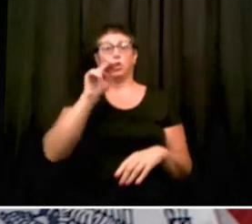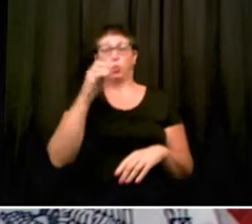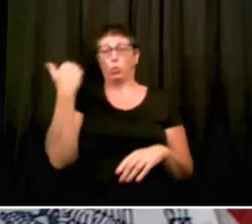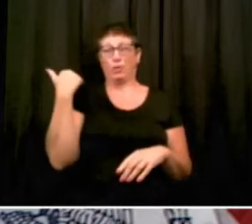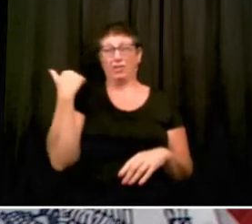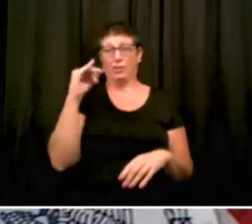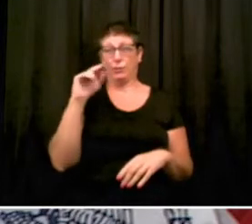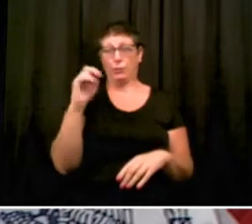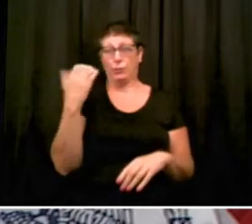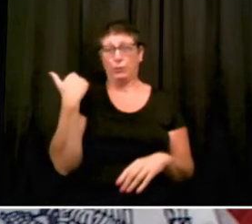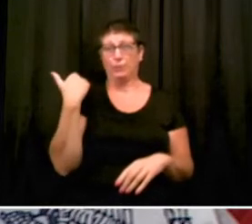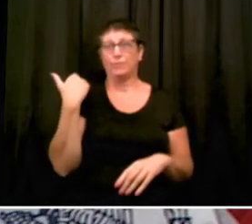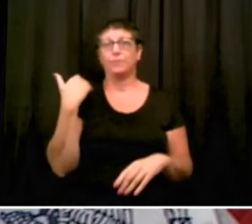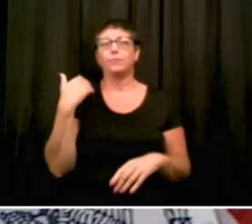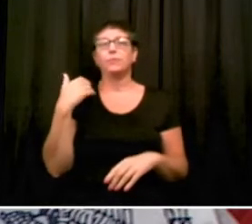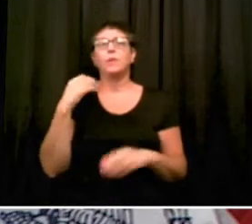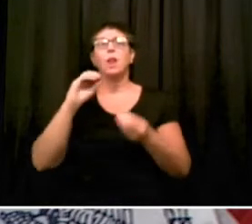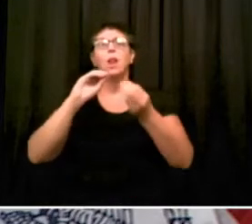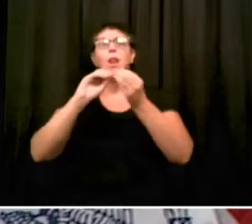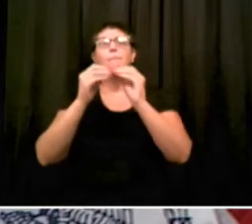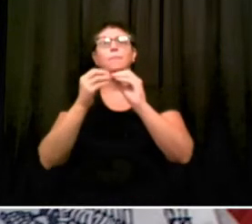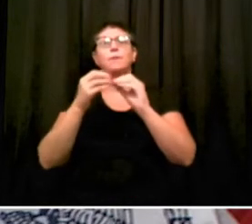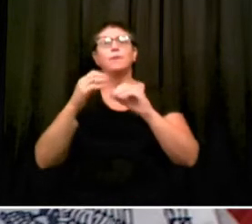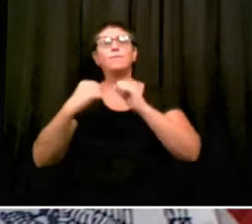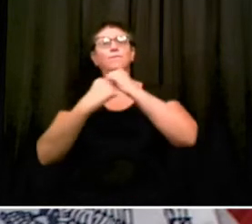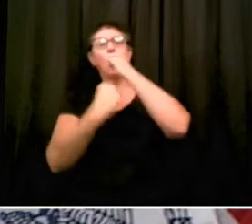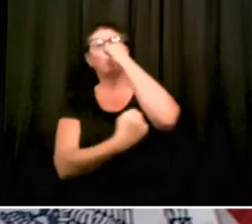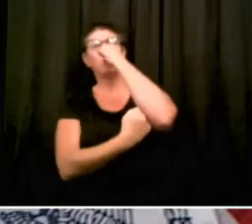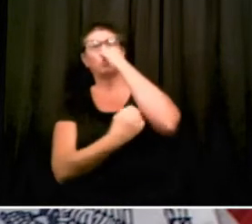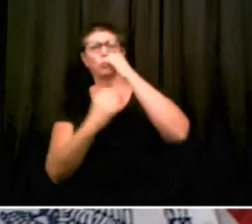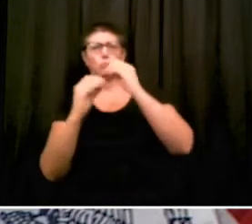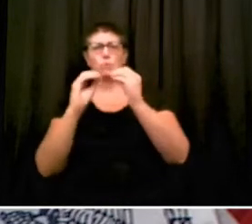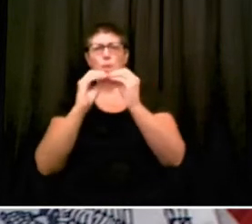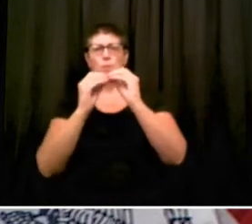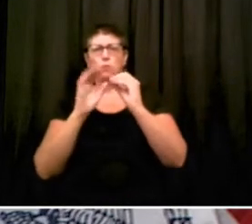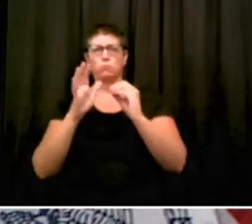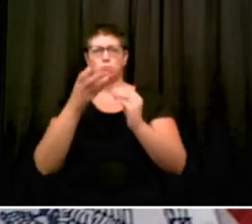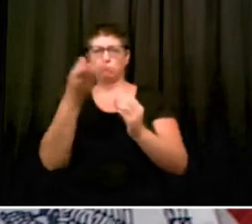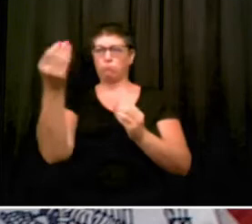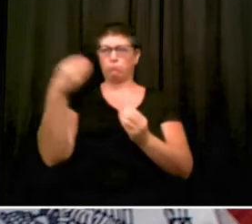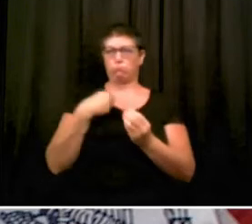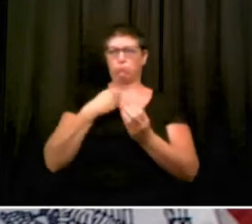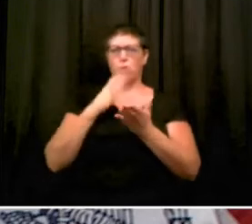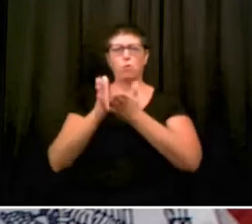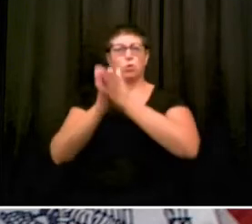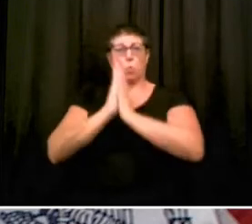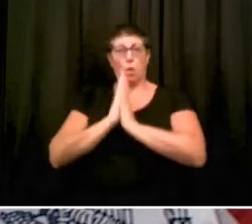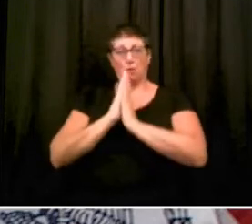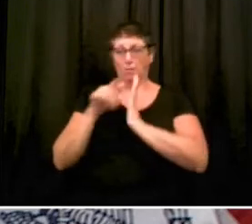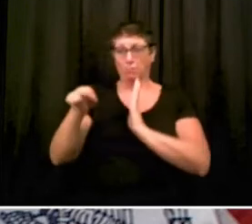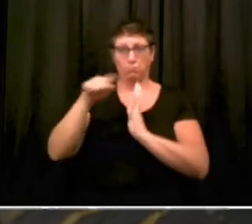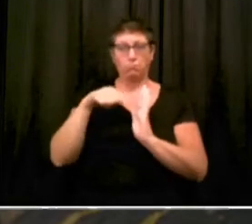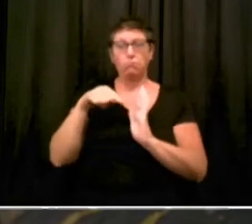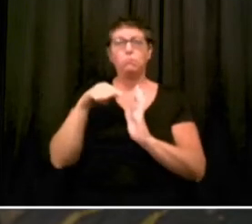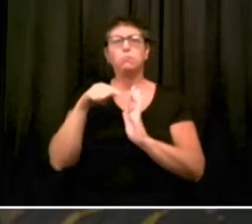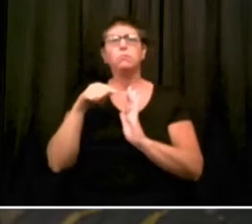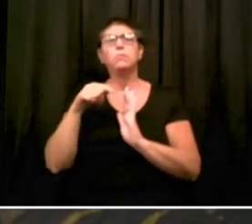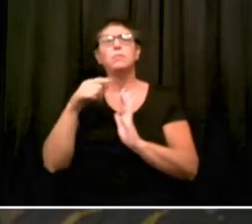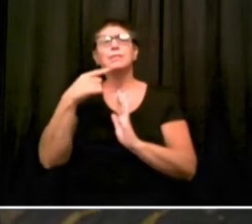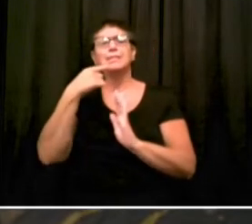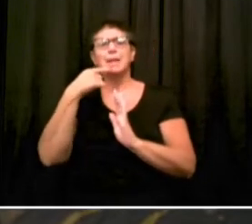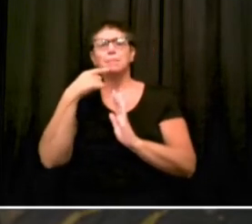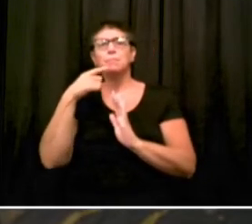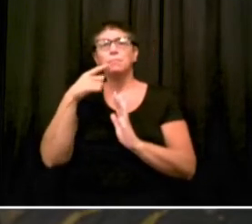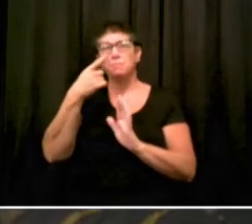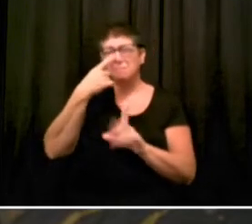Obama Foundation, President Obama's foundation, to consider taking a pledge which would focus on